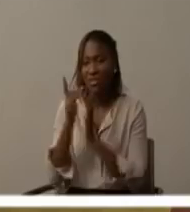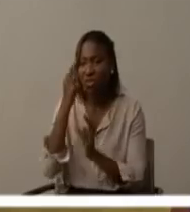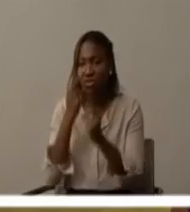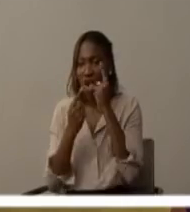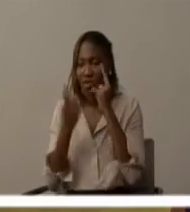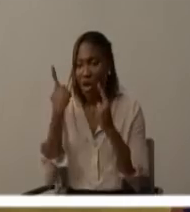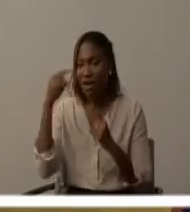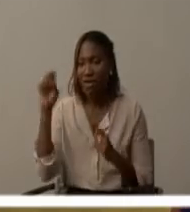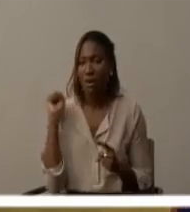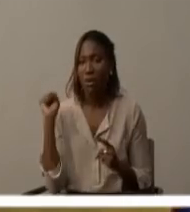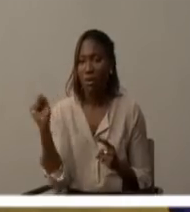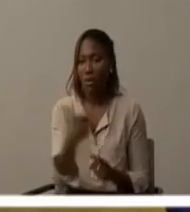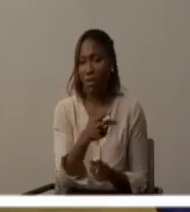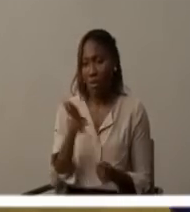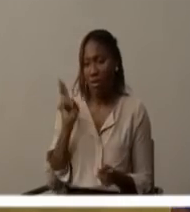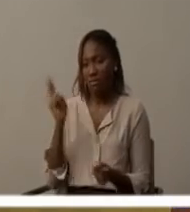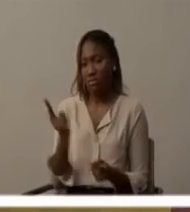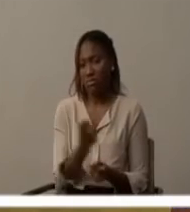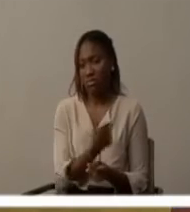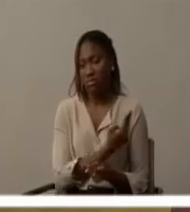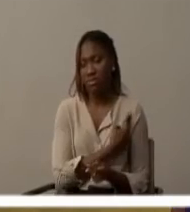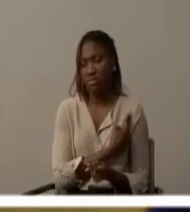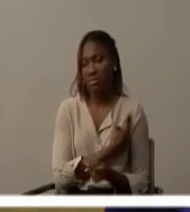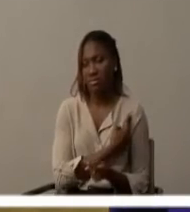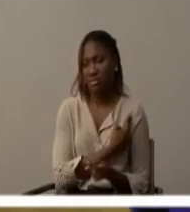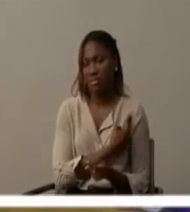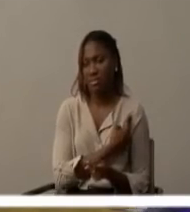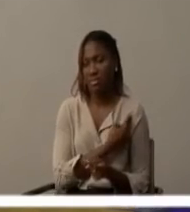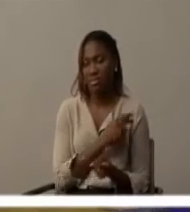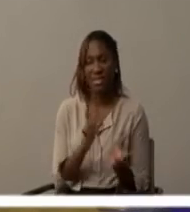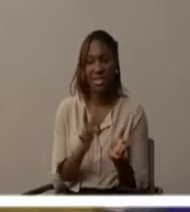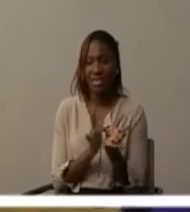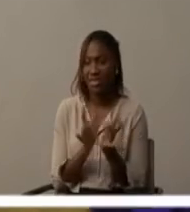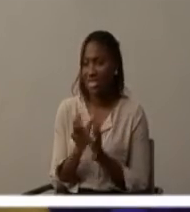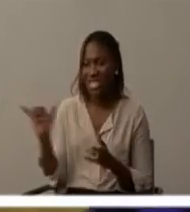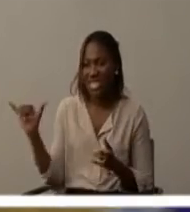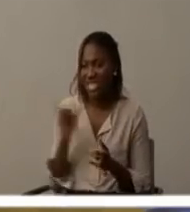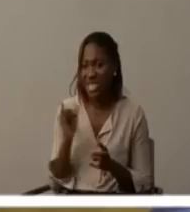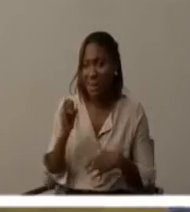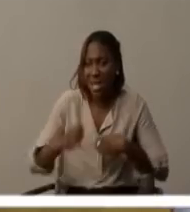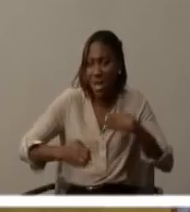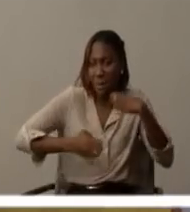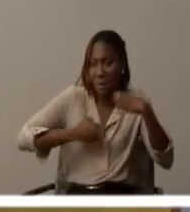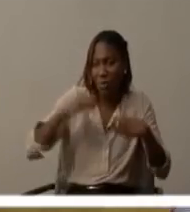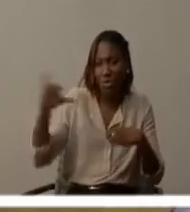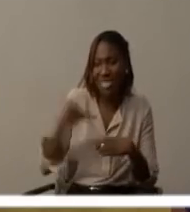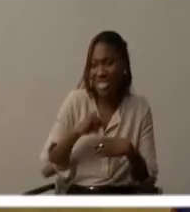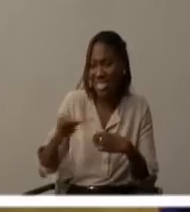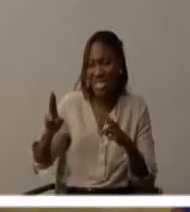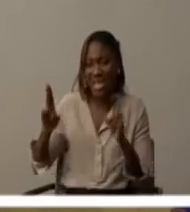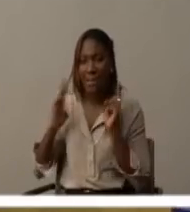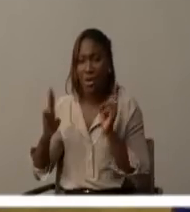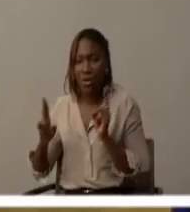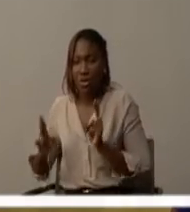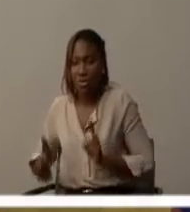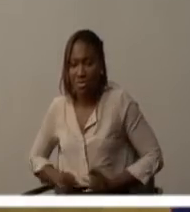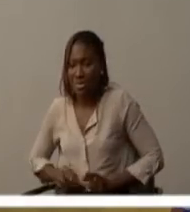for me. As man, he feels the whole range of human emotions, and he's taken that up into heaven. And